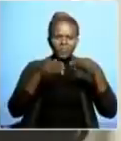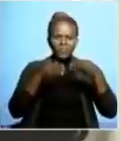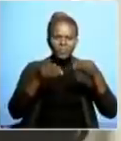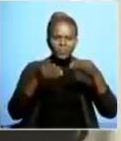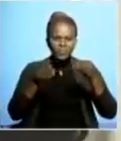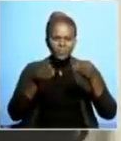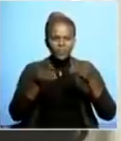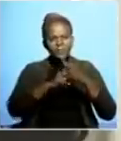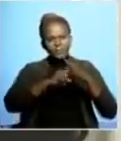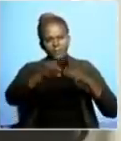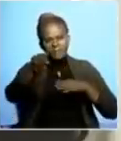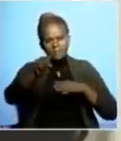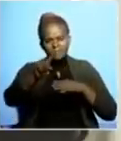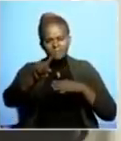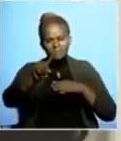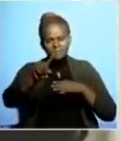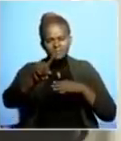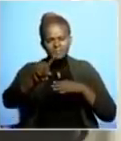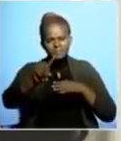They run away.